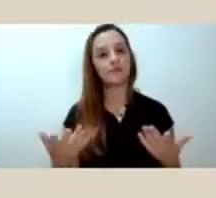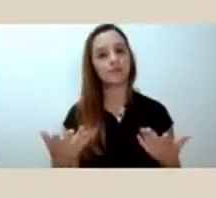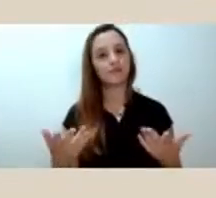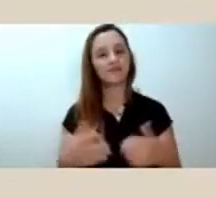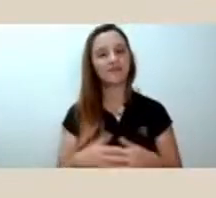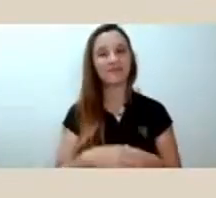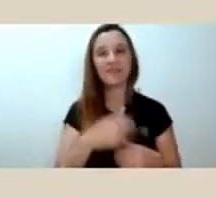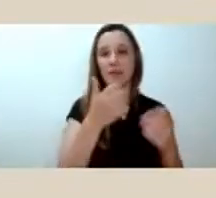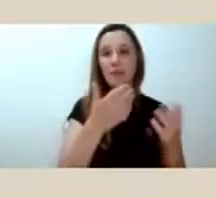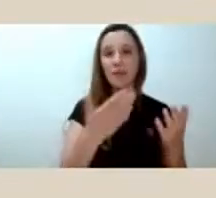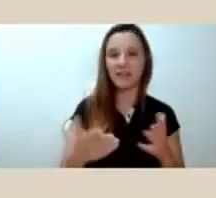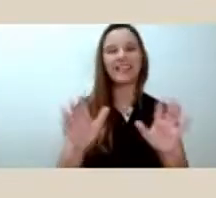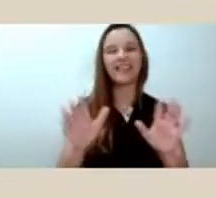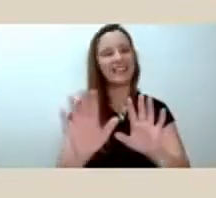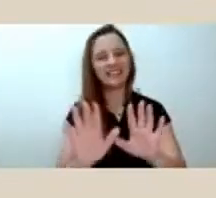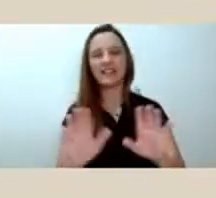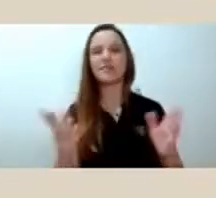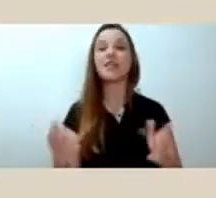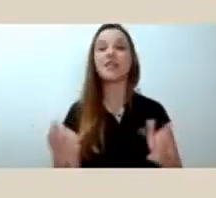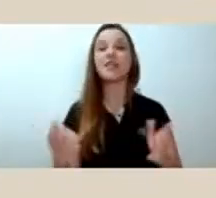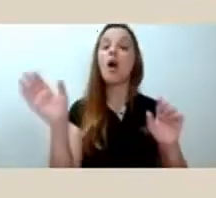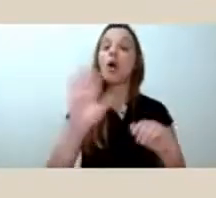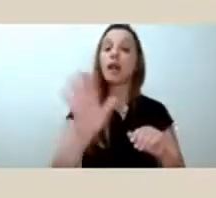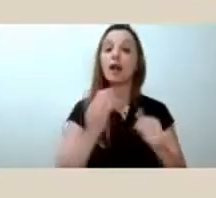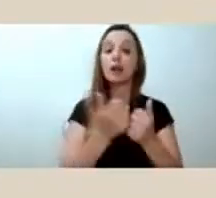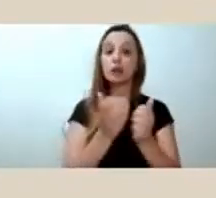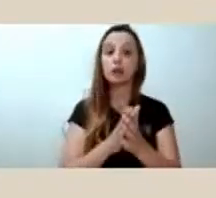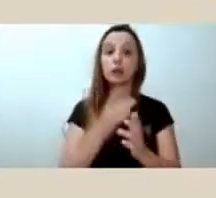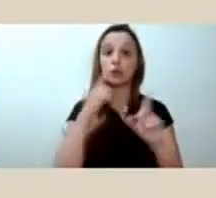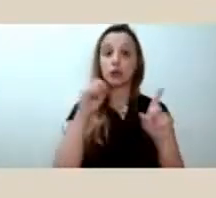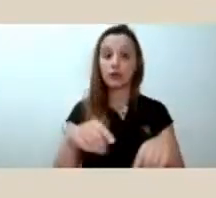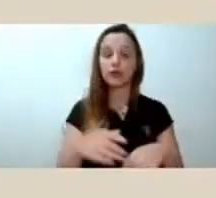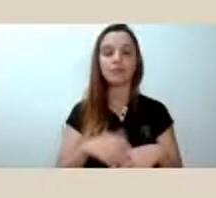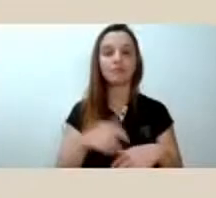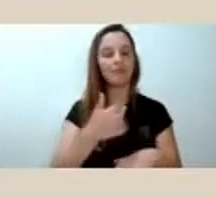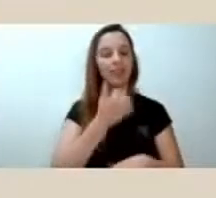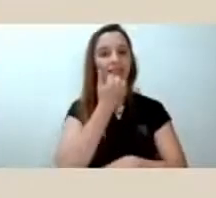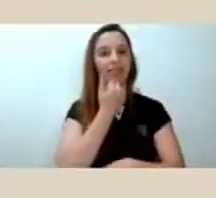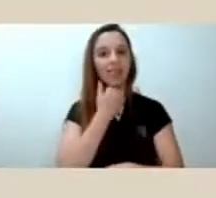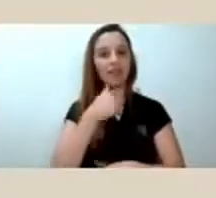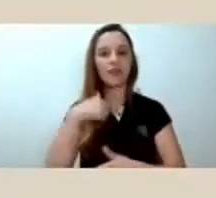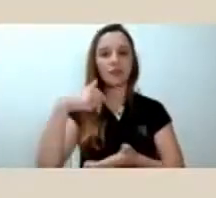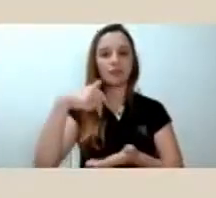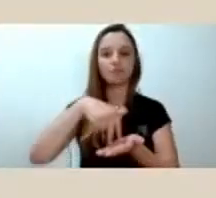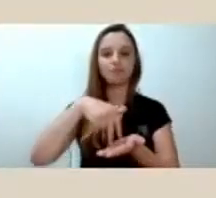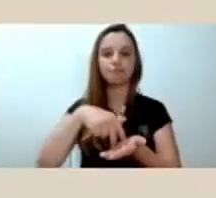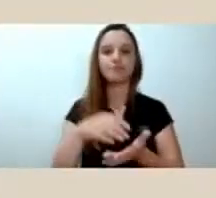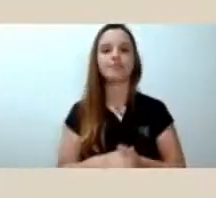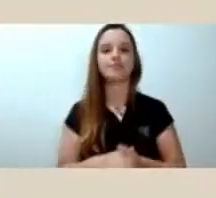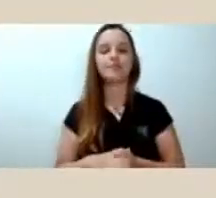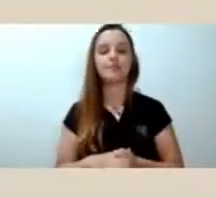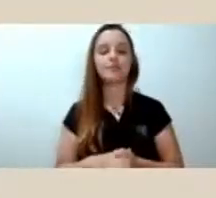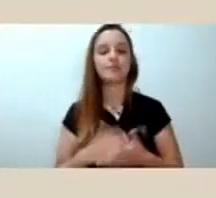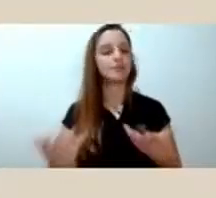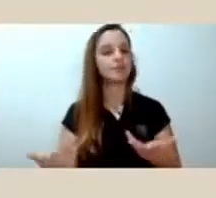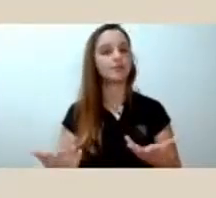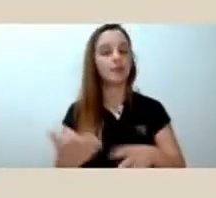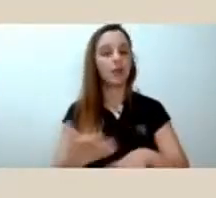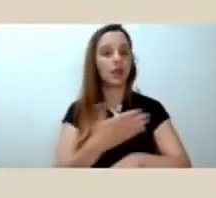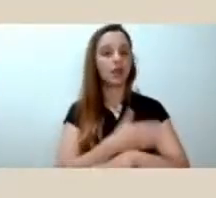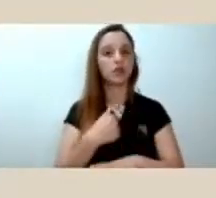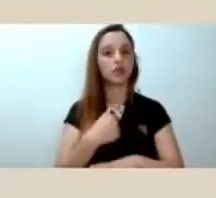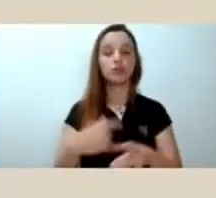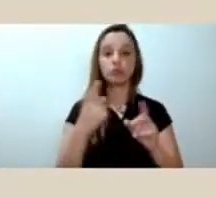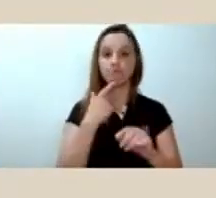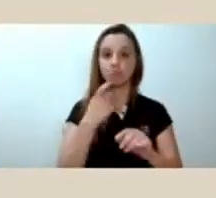hi everyone again. It's a great pleasure to be here. And before I go to that question, let me just say